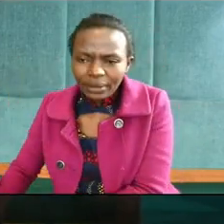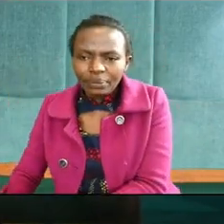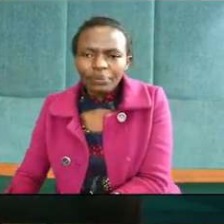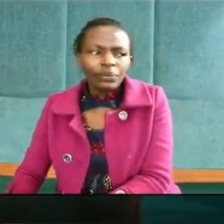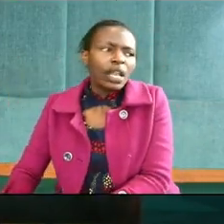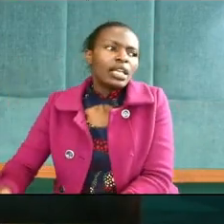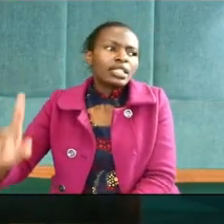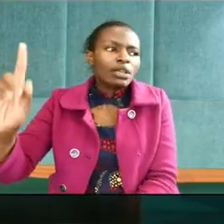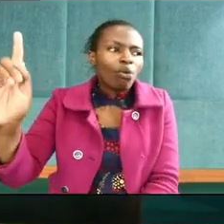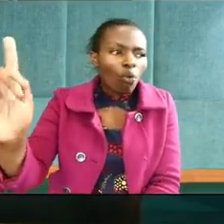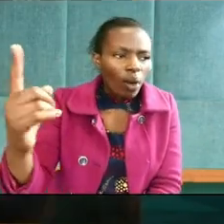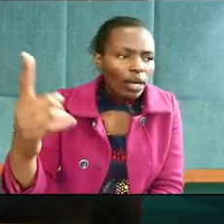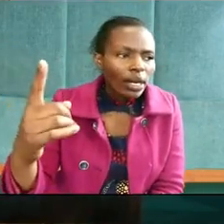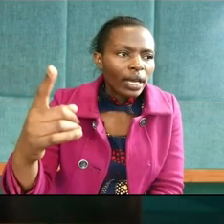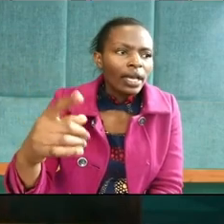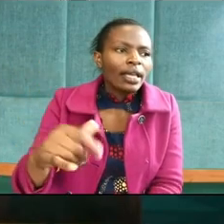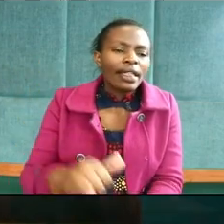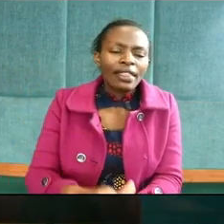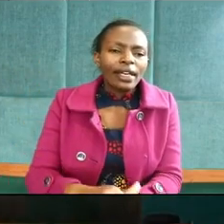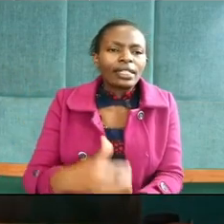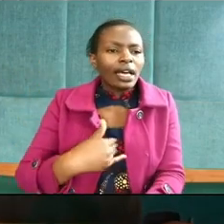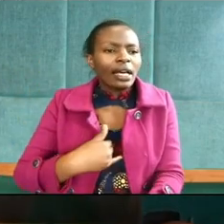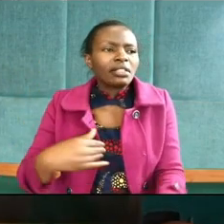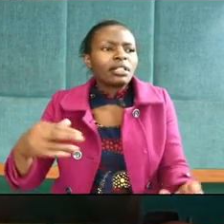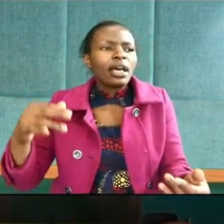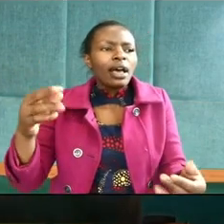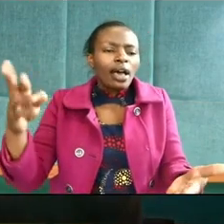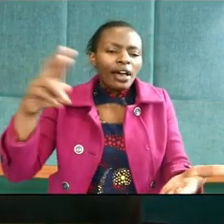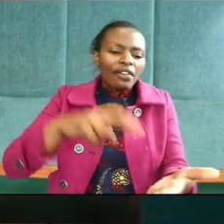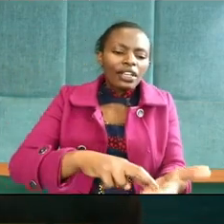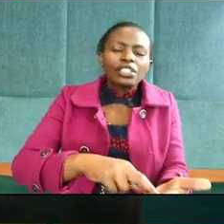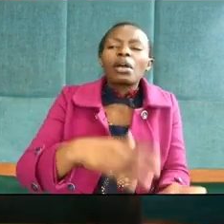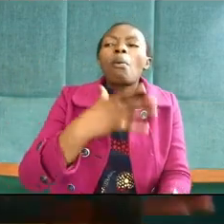who has reached manhood.